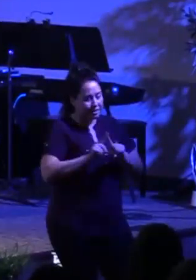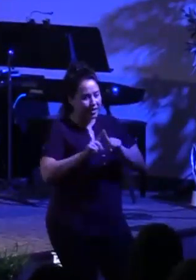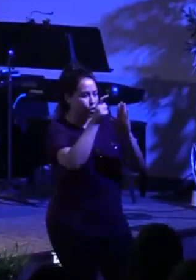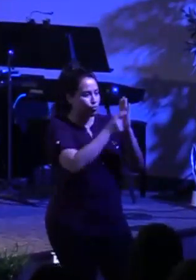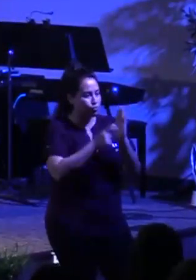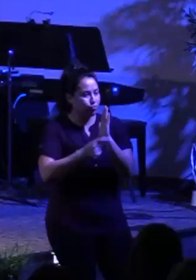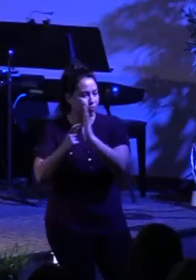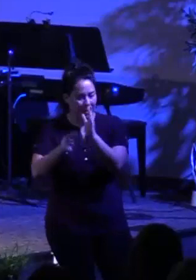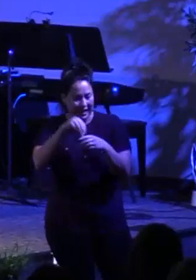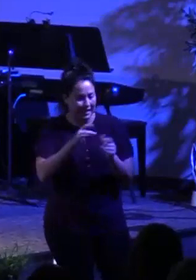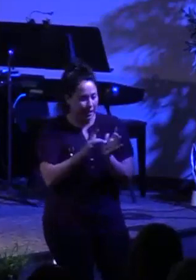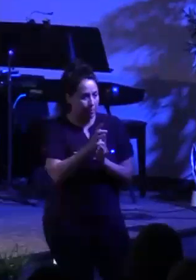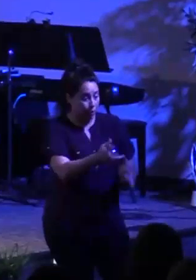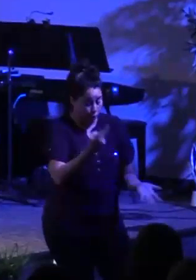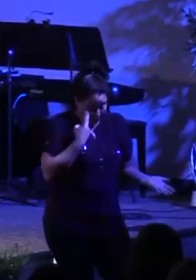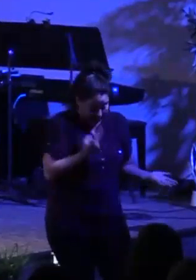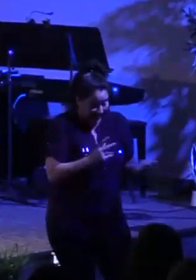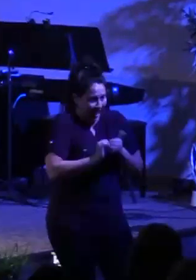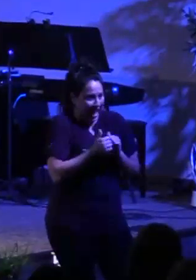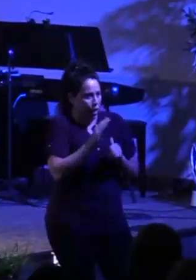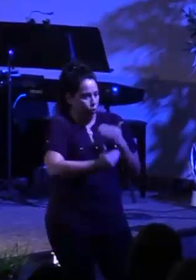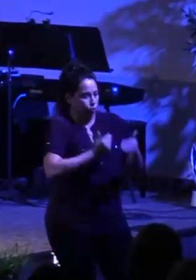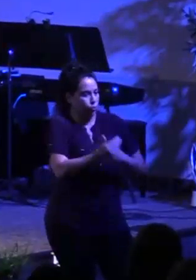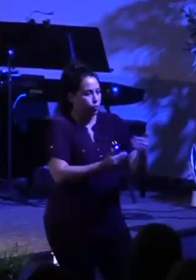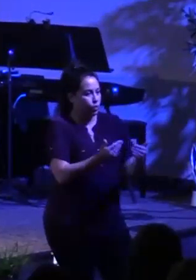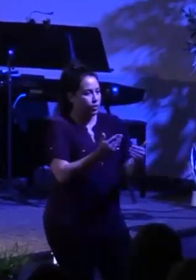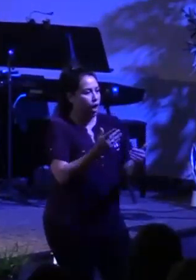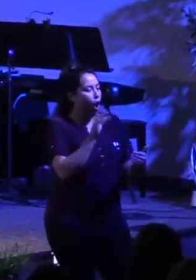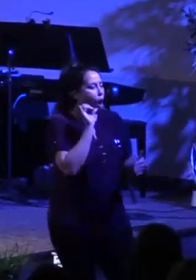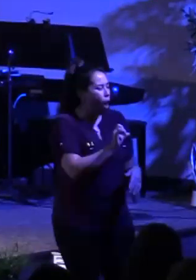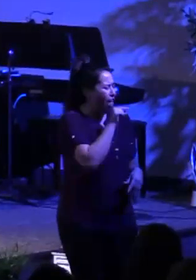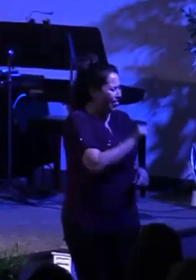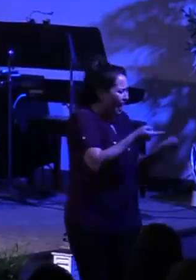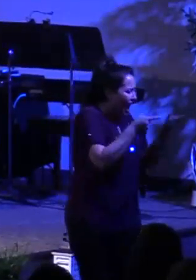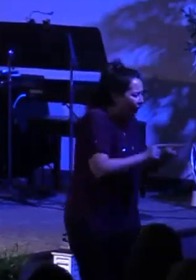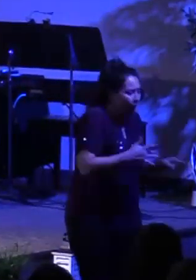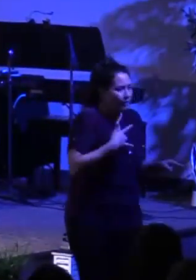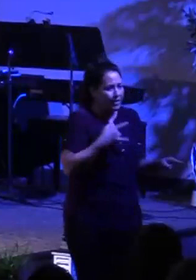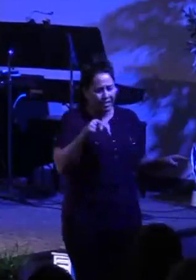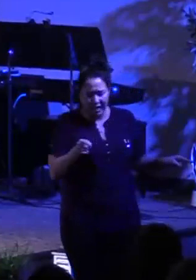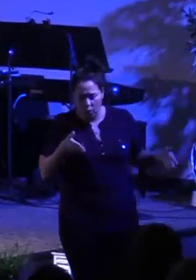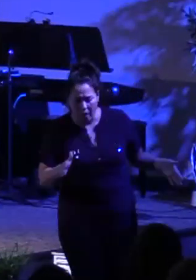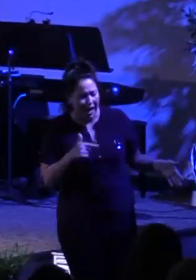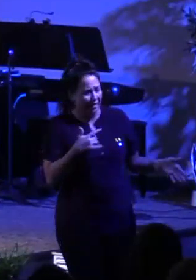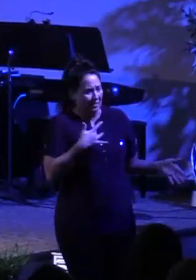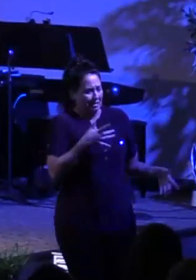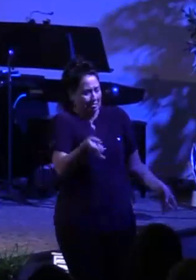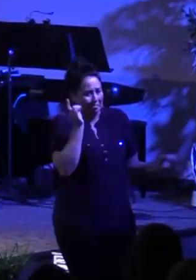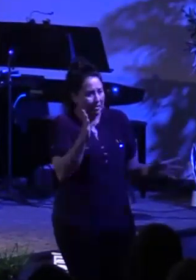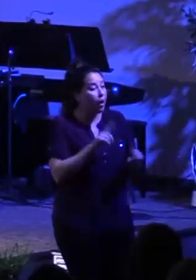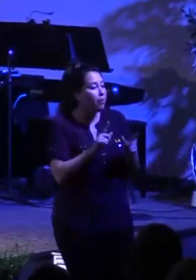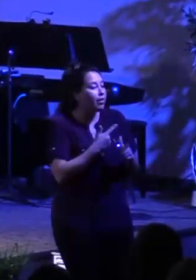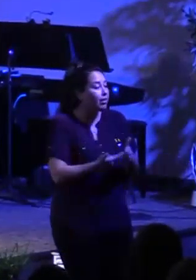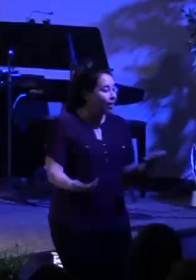how it works. This happened, and I feel this way, and it feels terrible. But